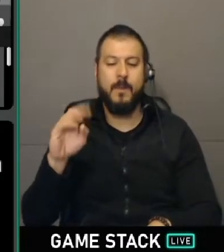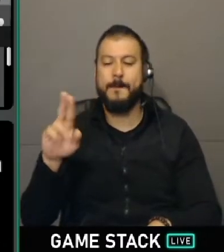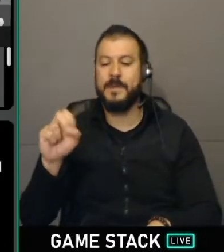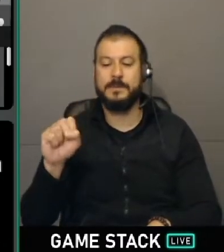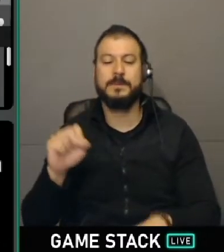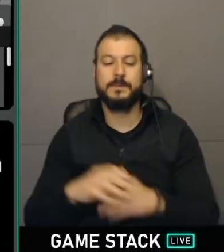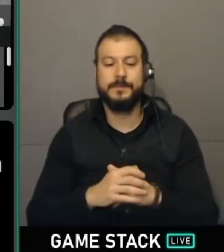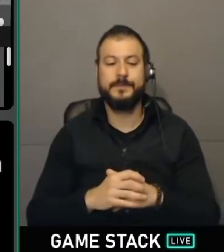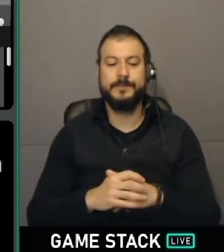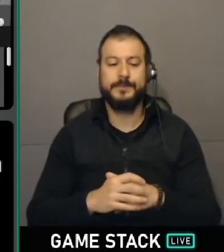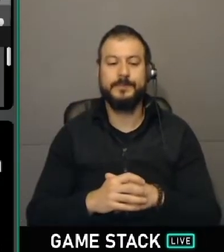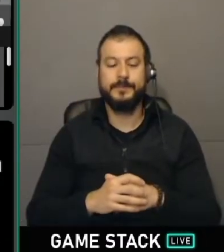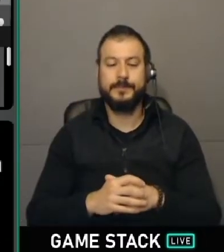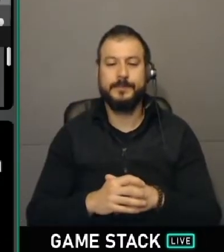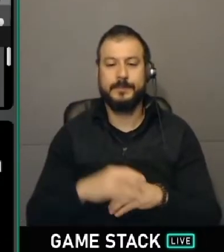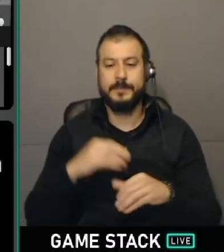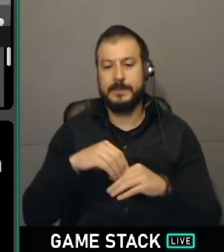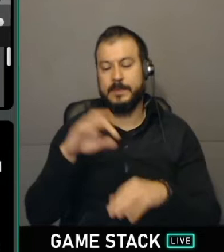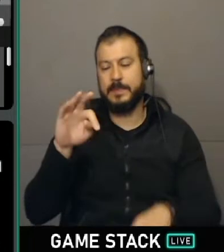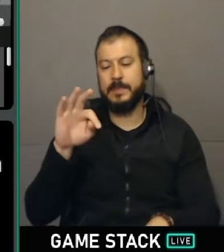in the FMOD engine.